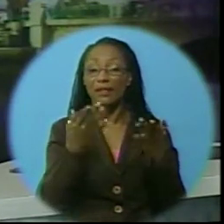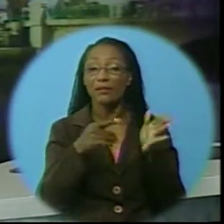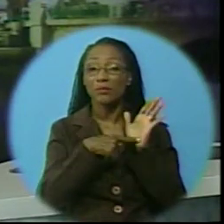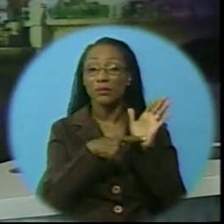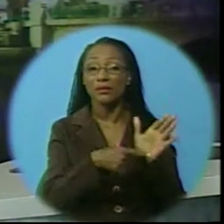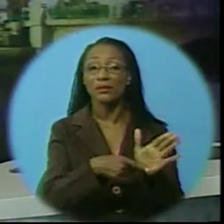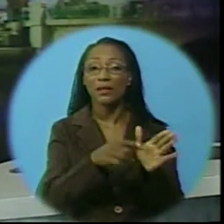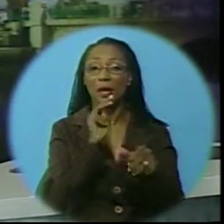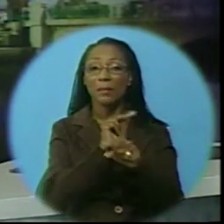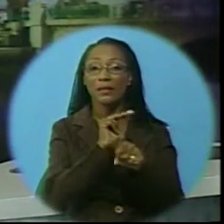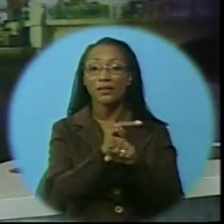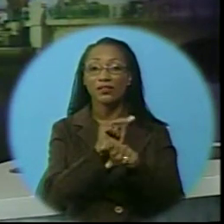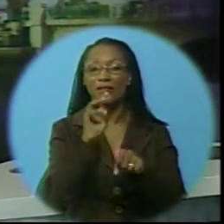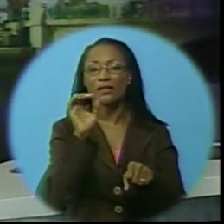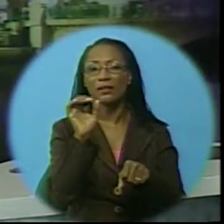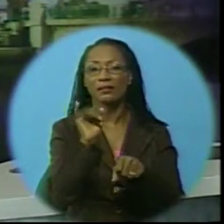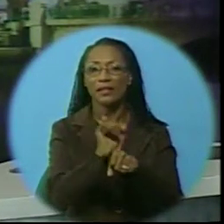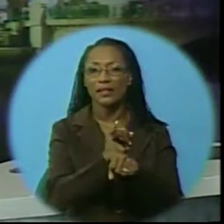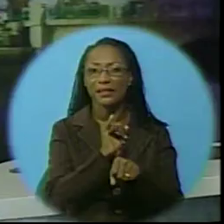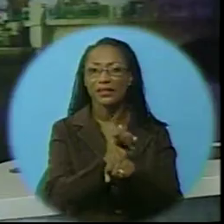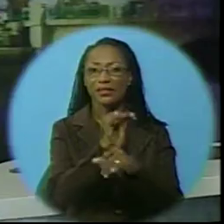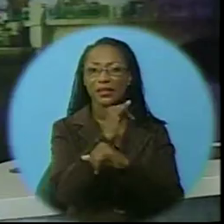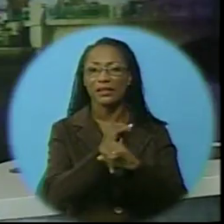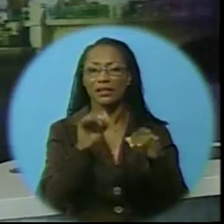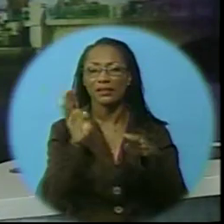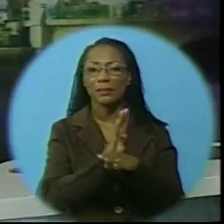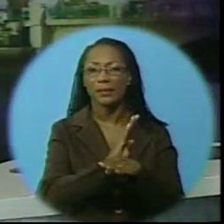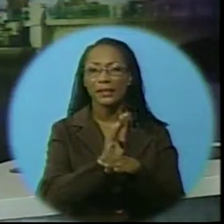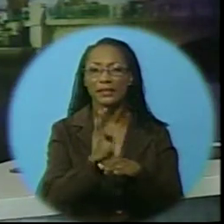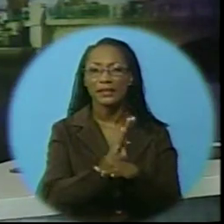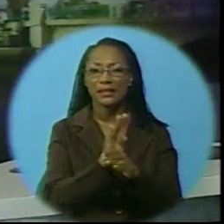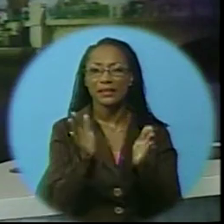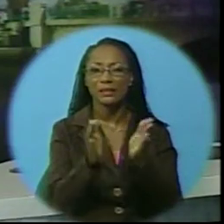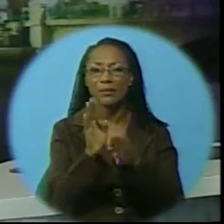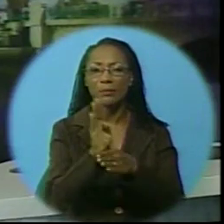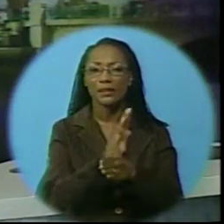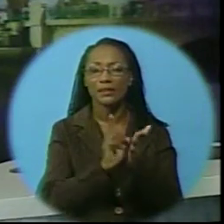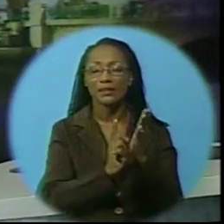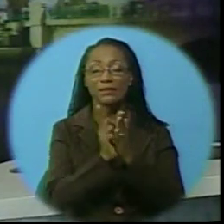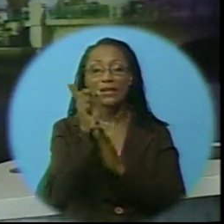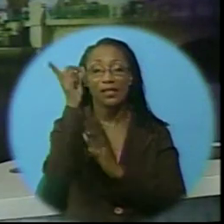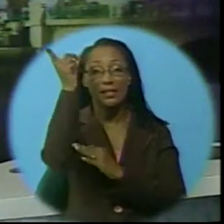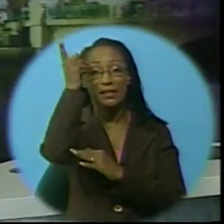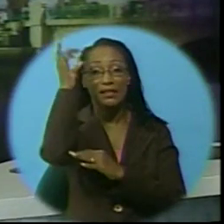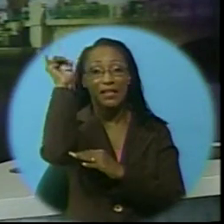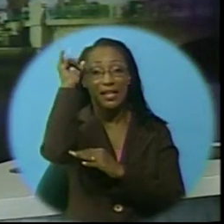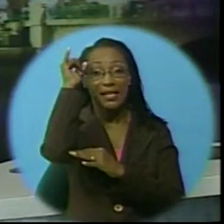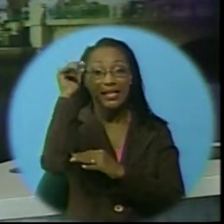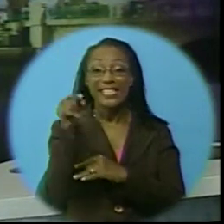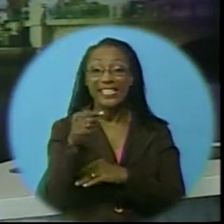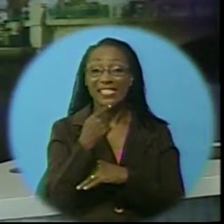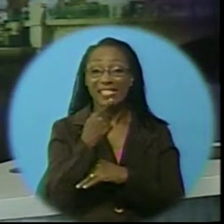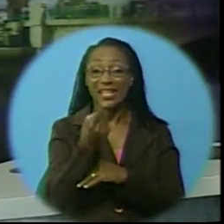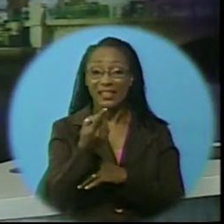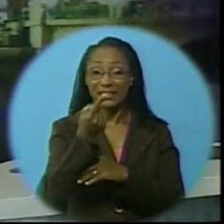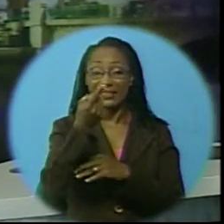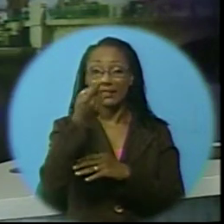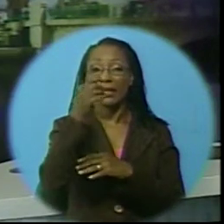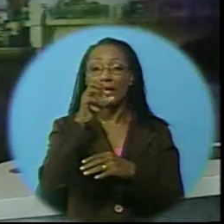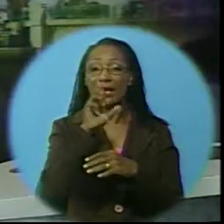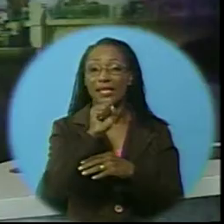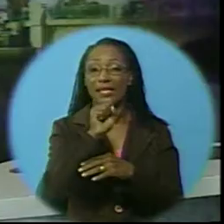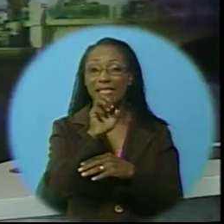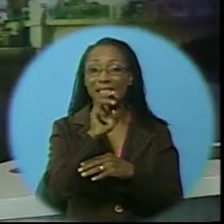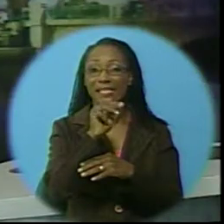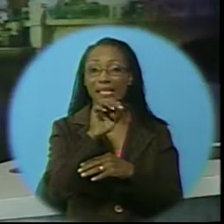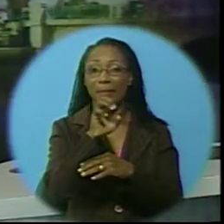revealed by Minister of Industry, International Business, Commerce and Small Business Development, Donald Innes. He made the comment at a seminar